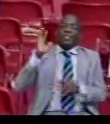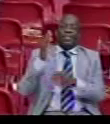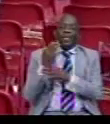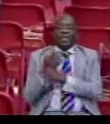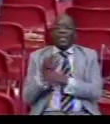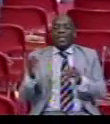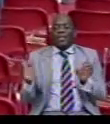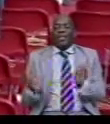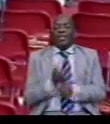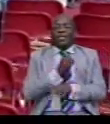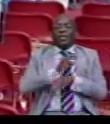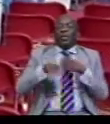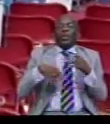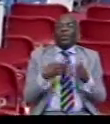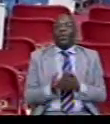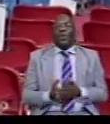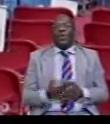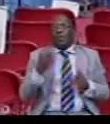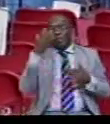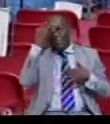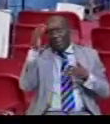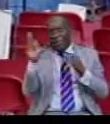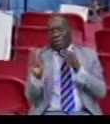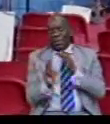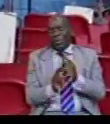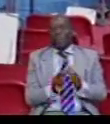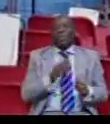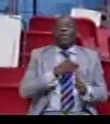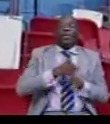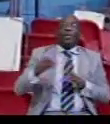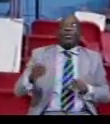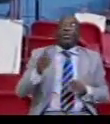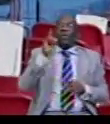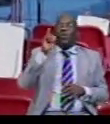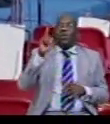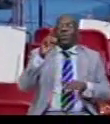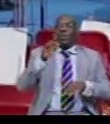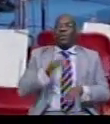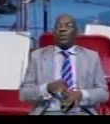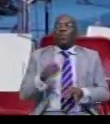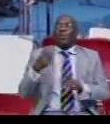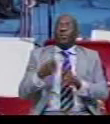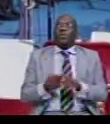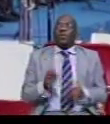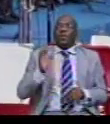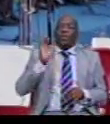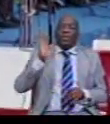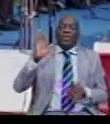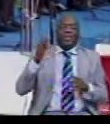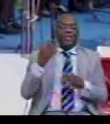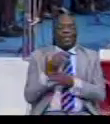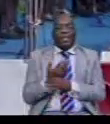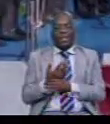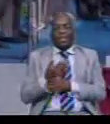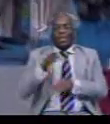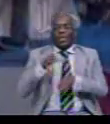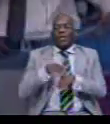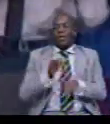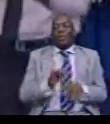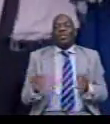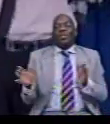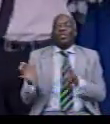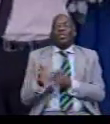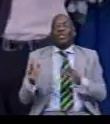all sickness away. One touch. One touch from His hands. Oh, touching Jesus